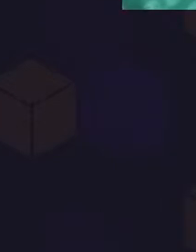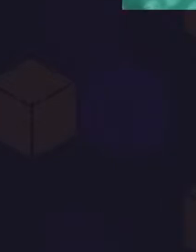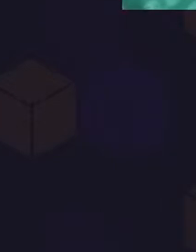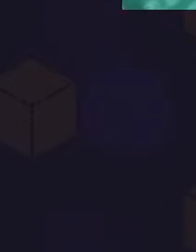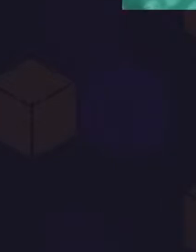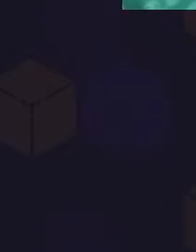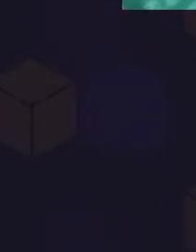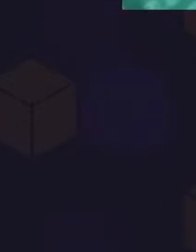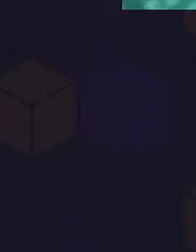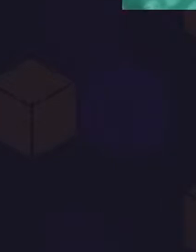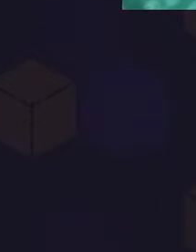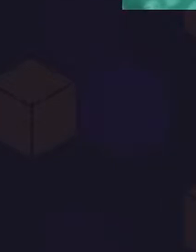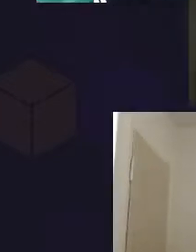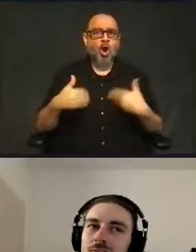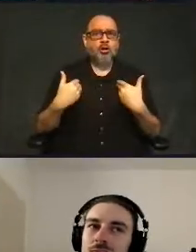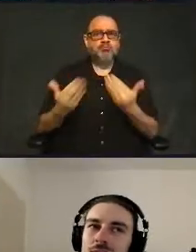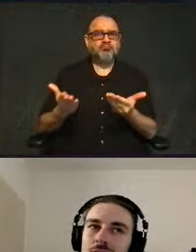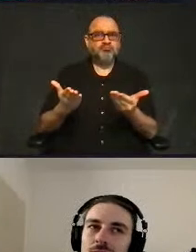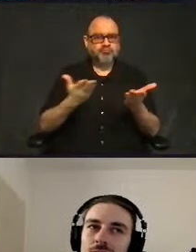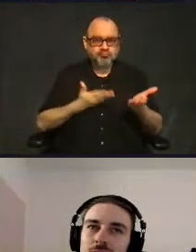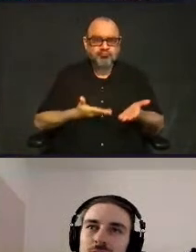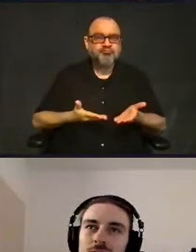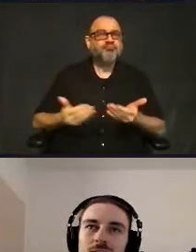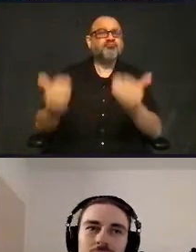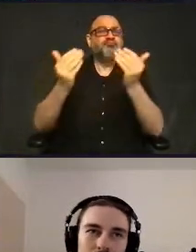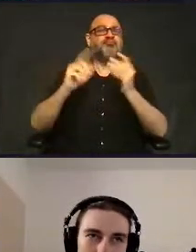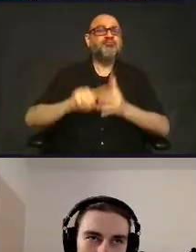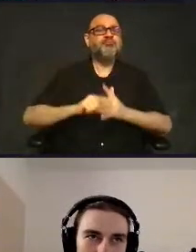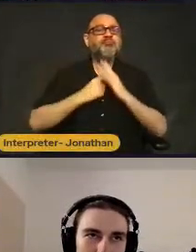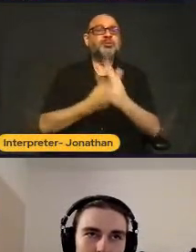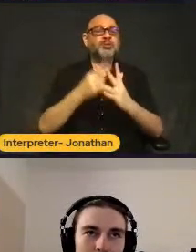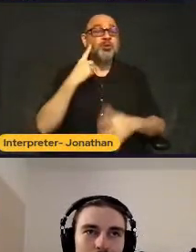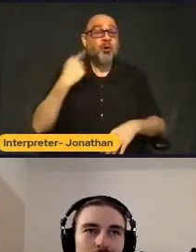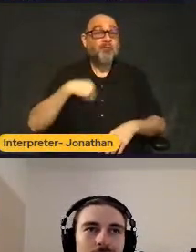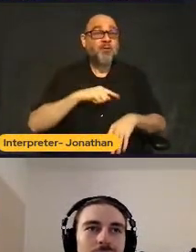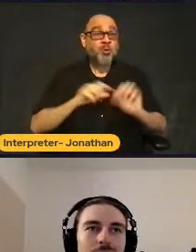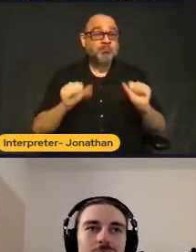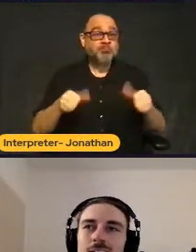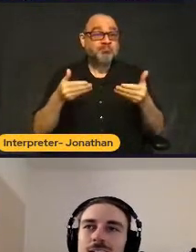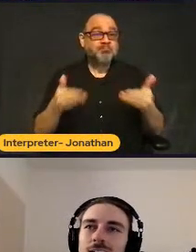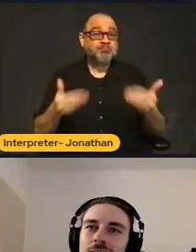don't you go ahead and kick this all off for us?